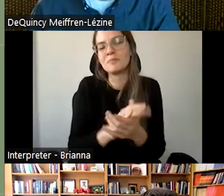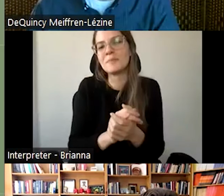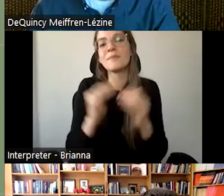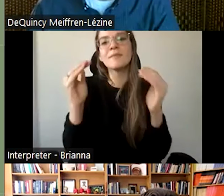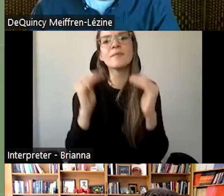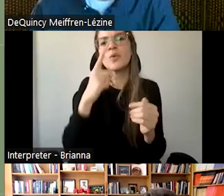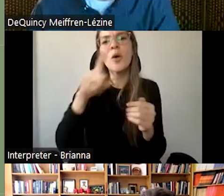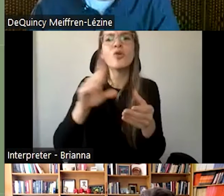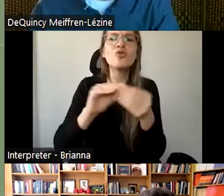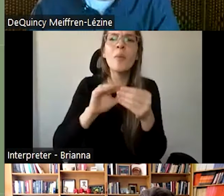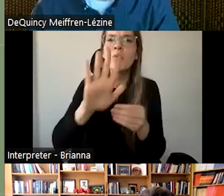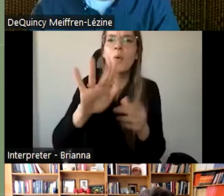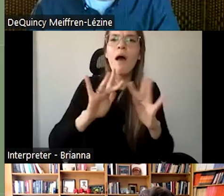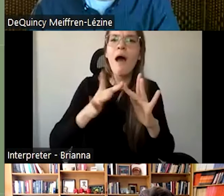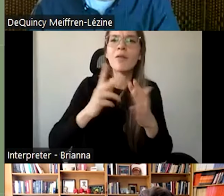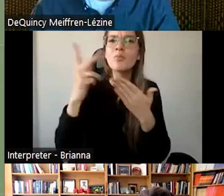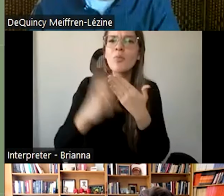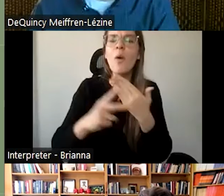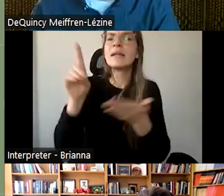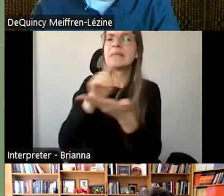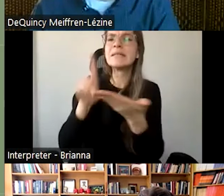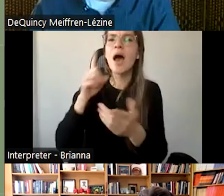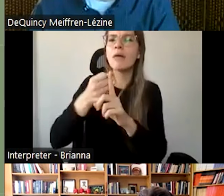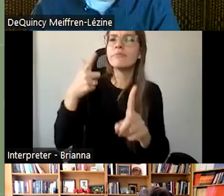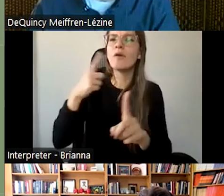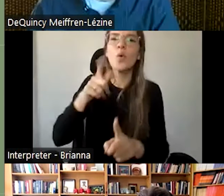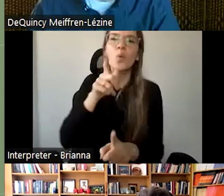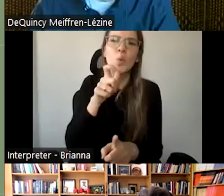online program a bit and who it's designed for?